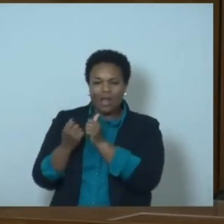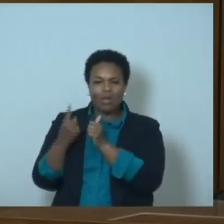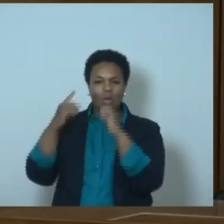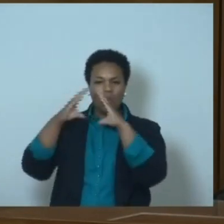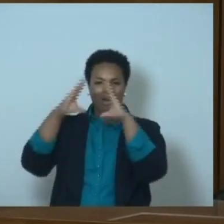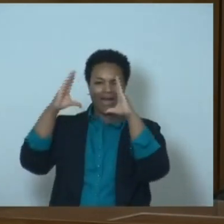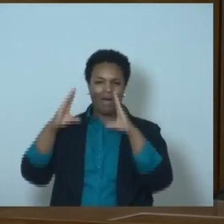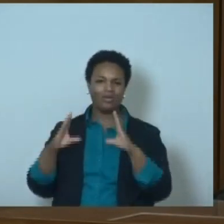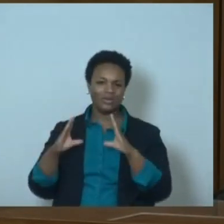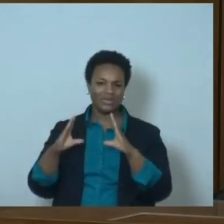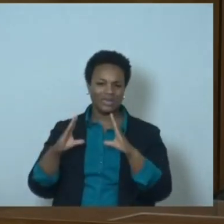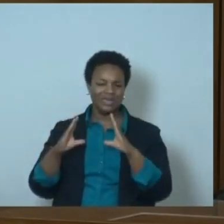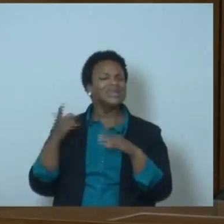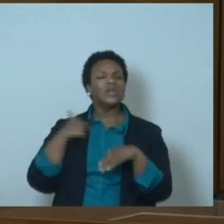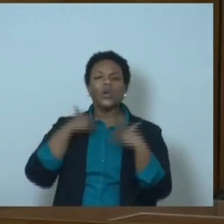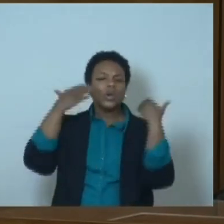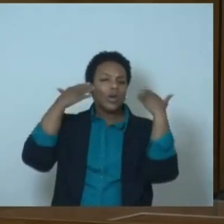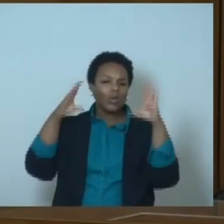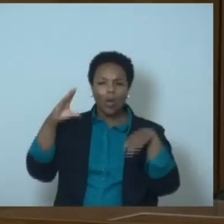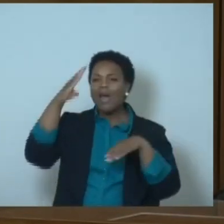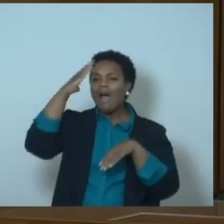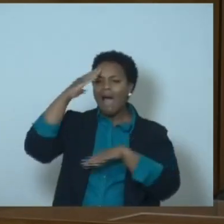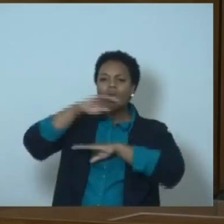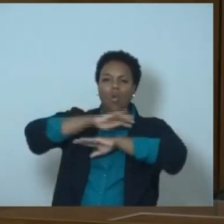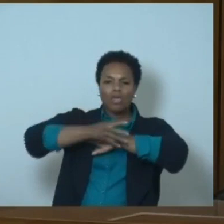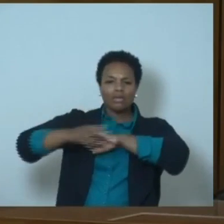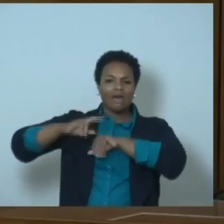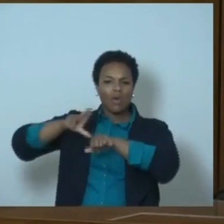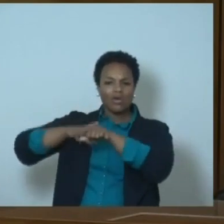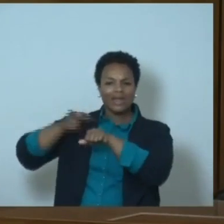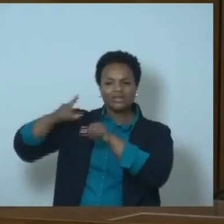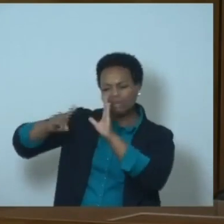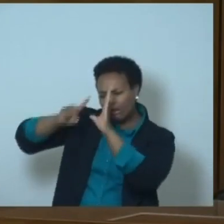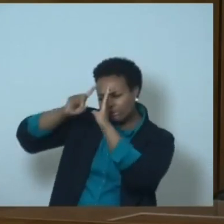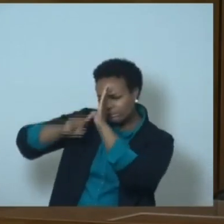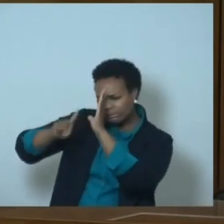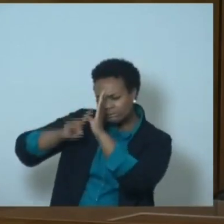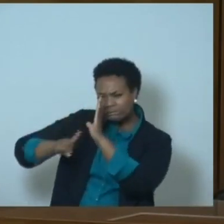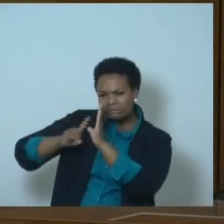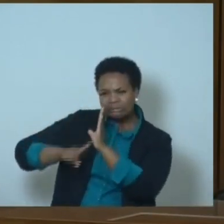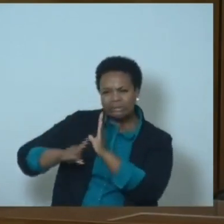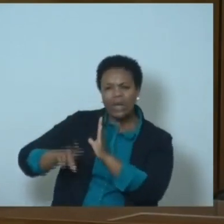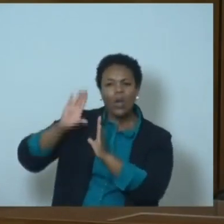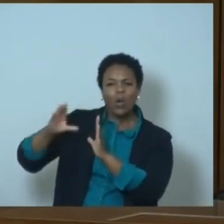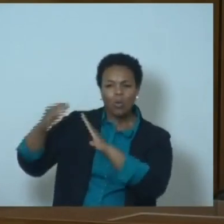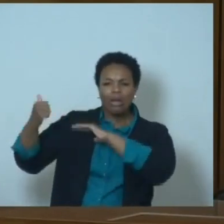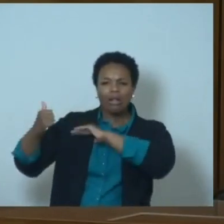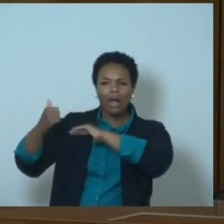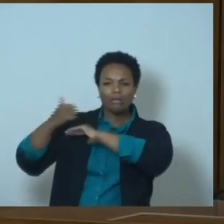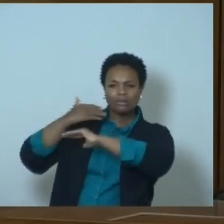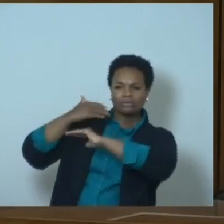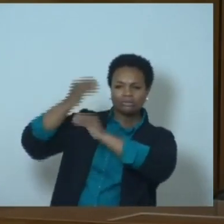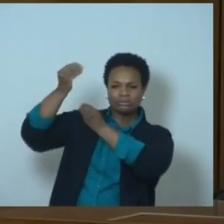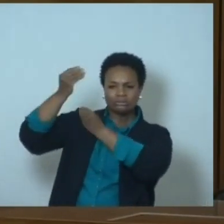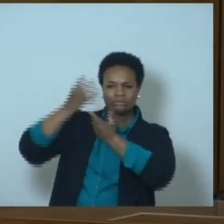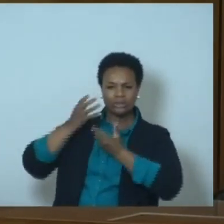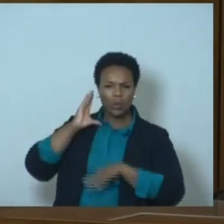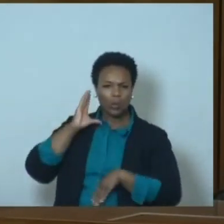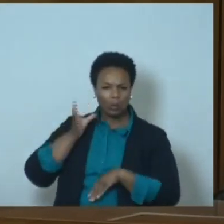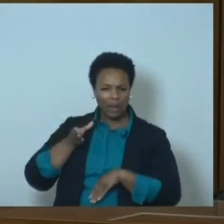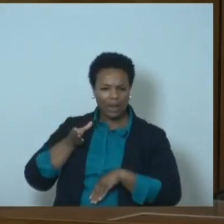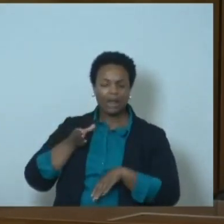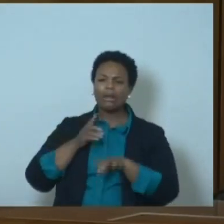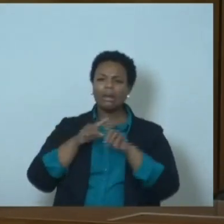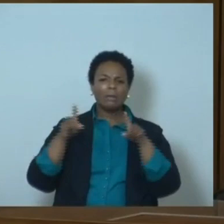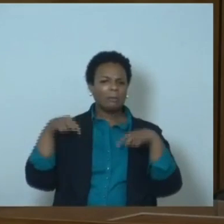know the Navajo Nation is looking at that intently as well. We'll rely on their data for that, but so far